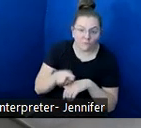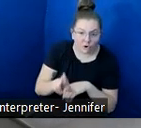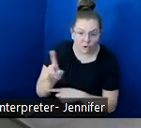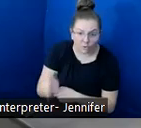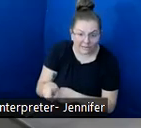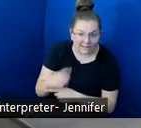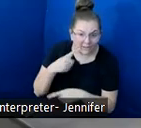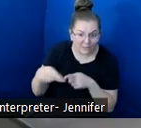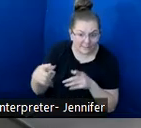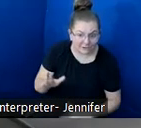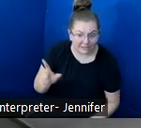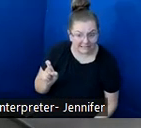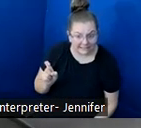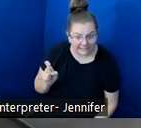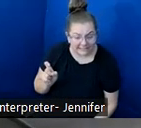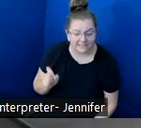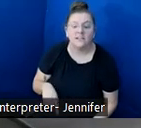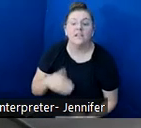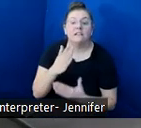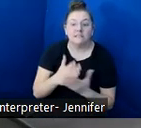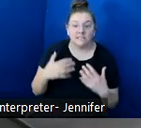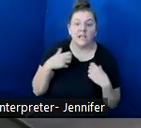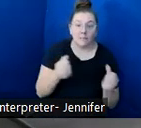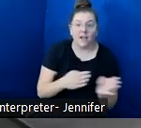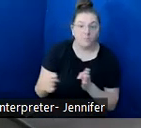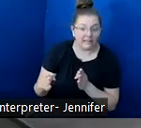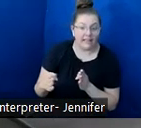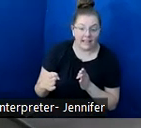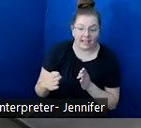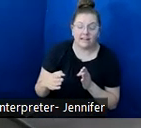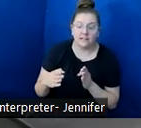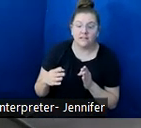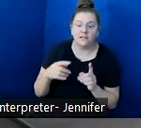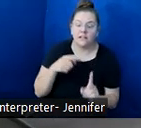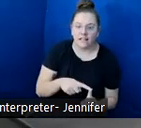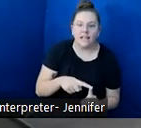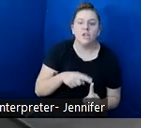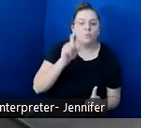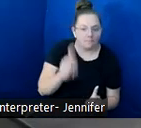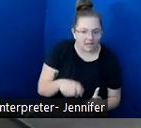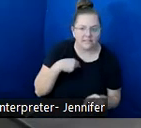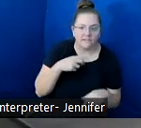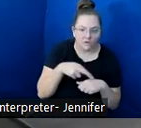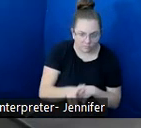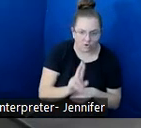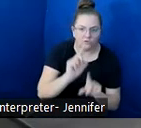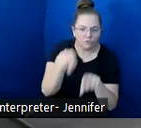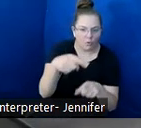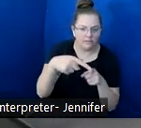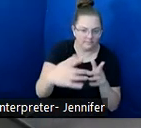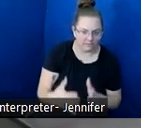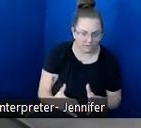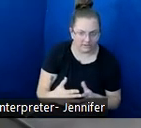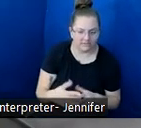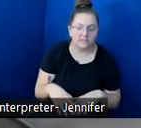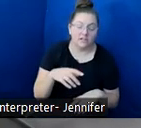specialists, because some health plans have chosen to have referrals needed to go see some specialists or all